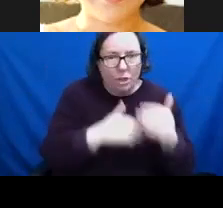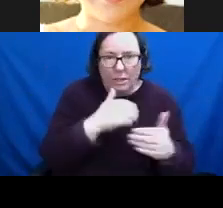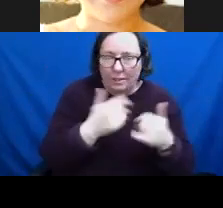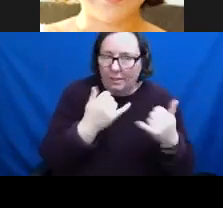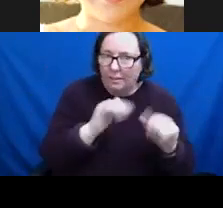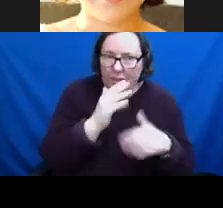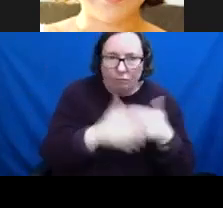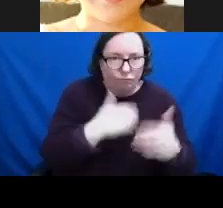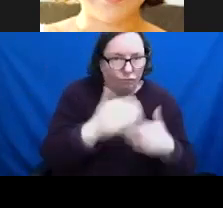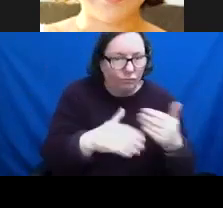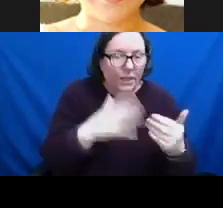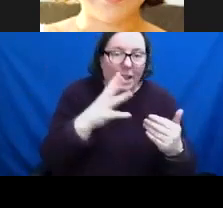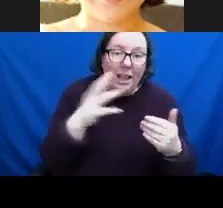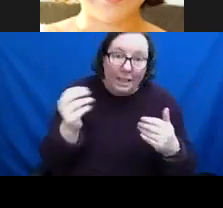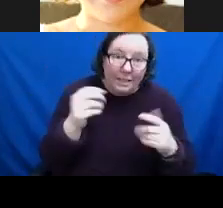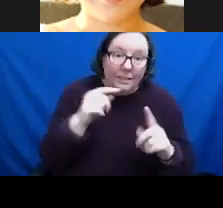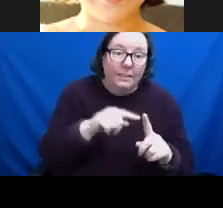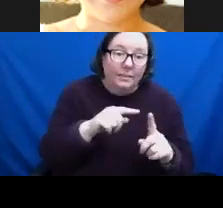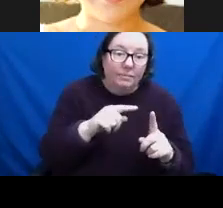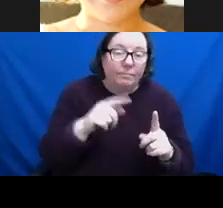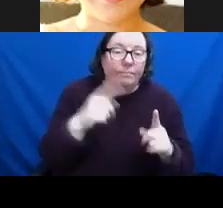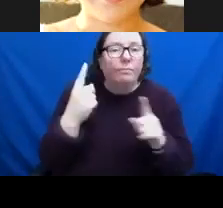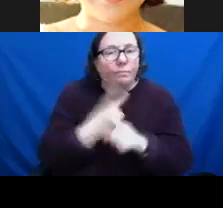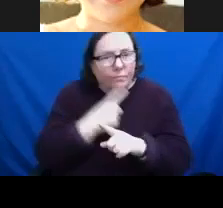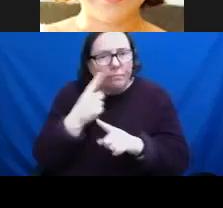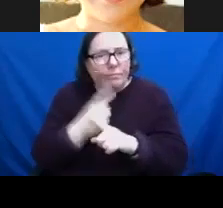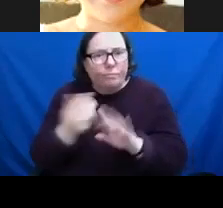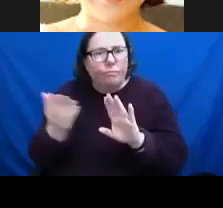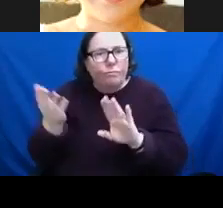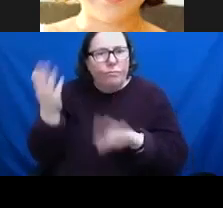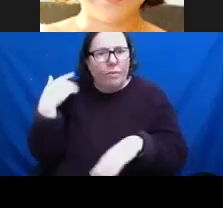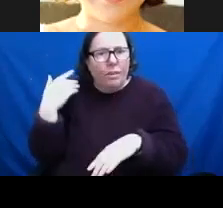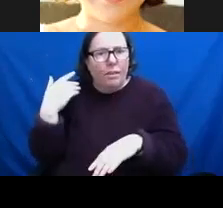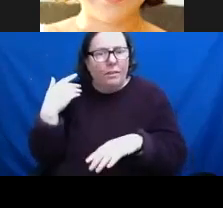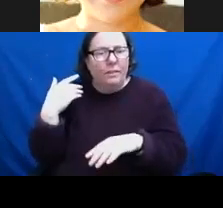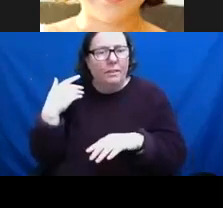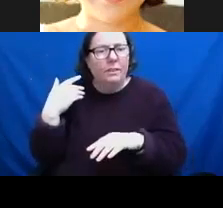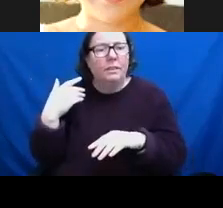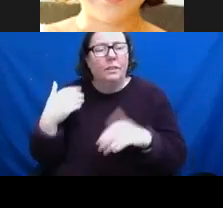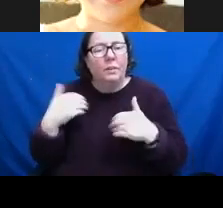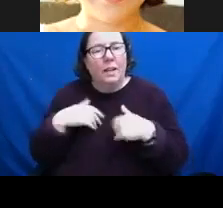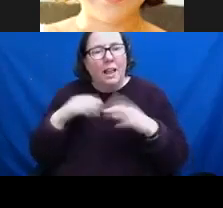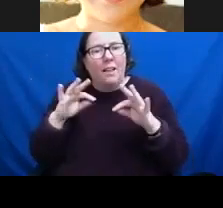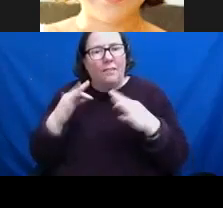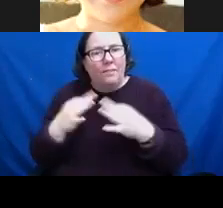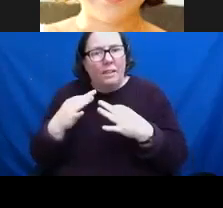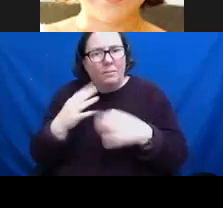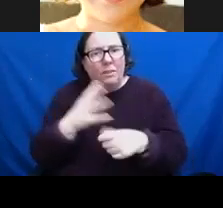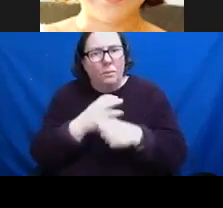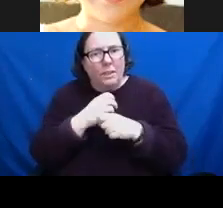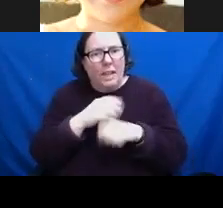And that although we would typically have, families would typically